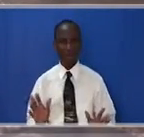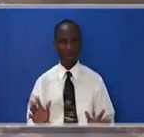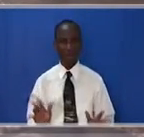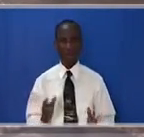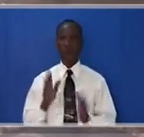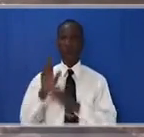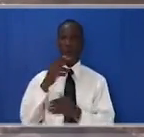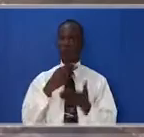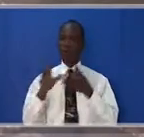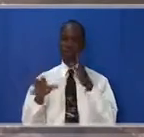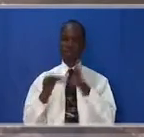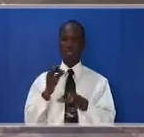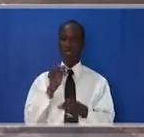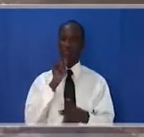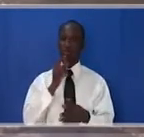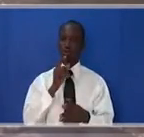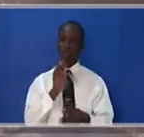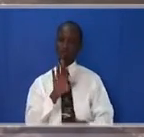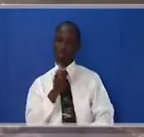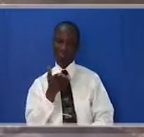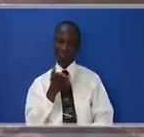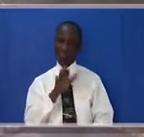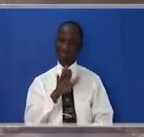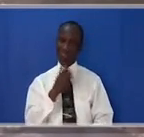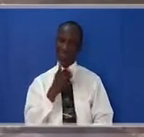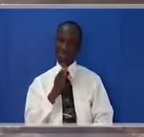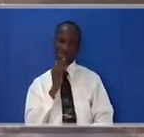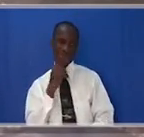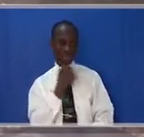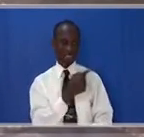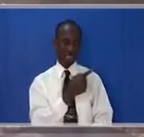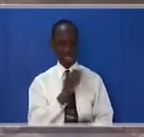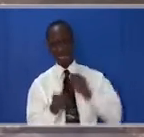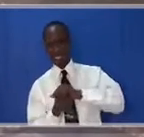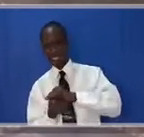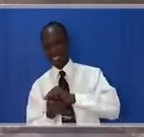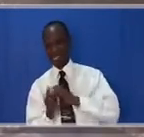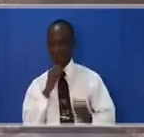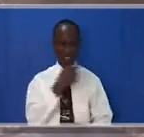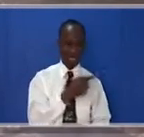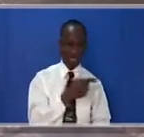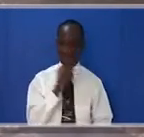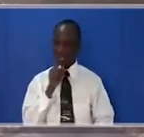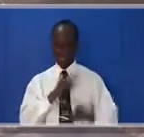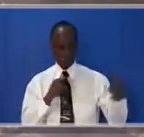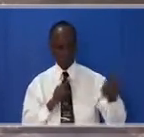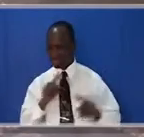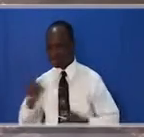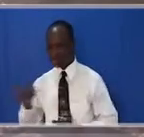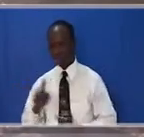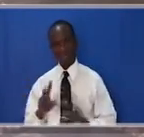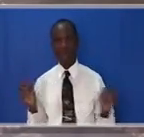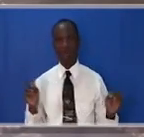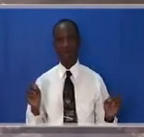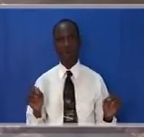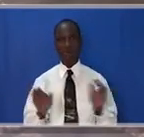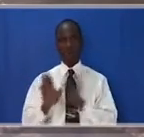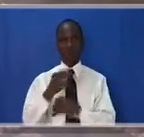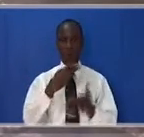no. On kwa ka asembi. No uya wa sa ka asemfufro bi a itia onwa. Nehon.